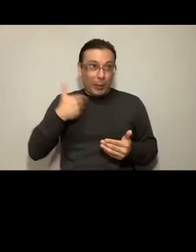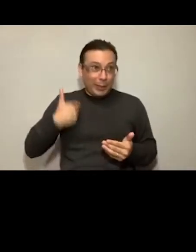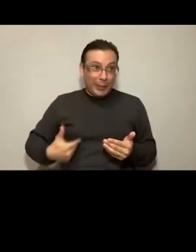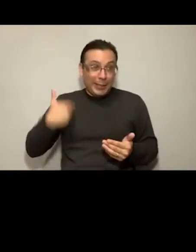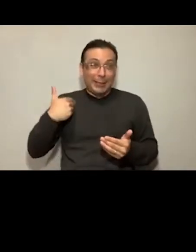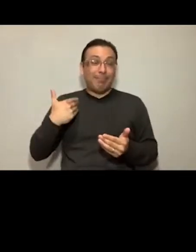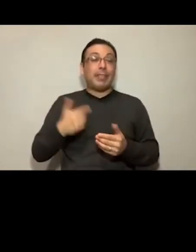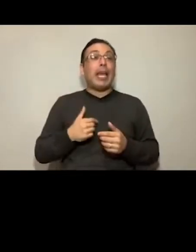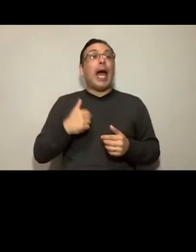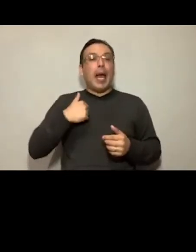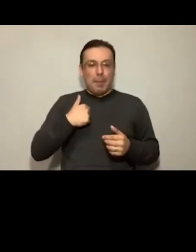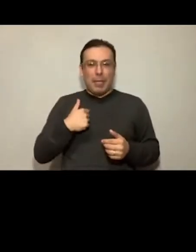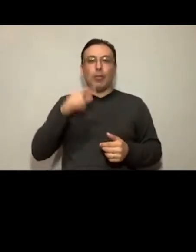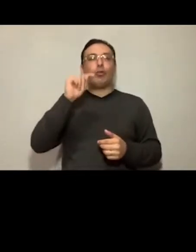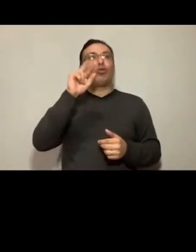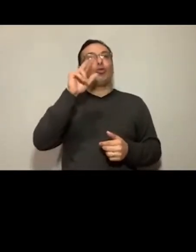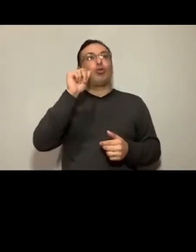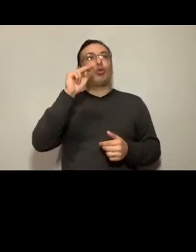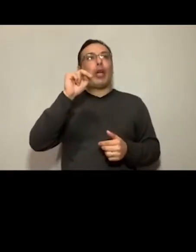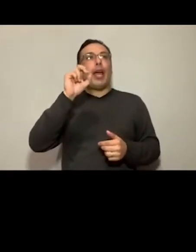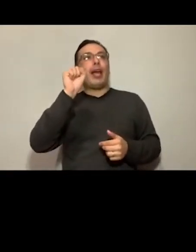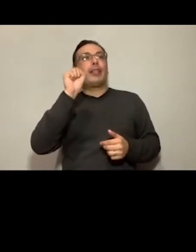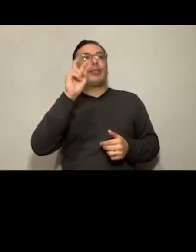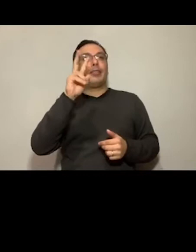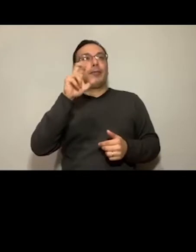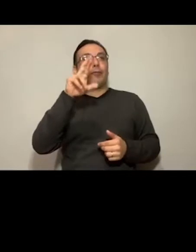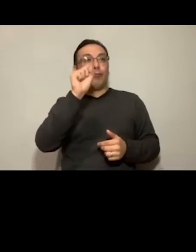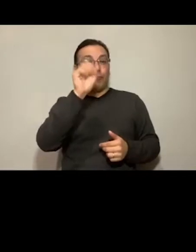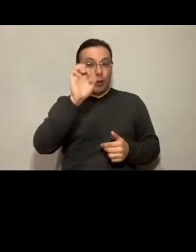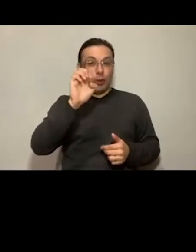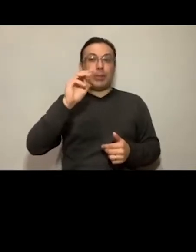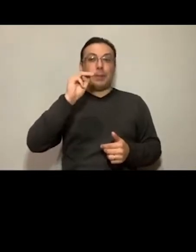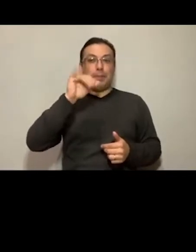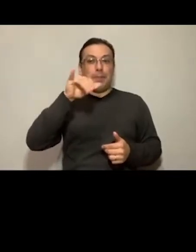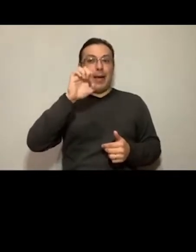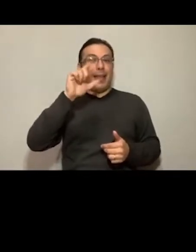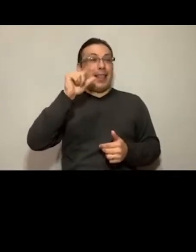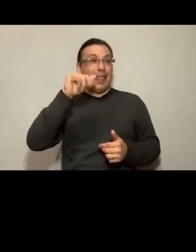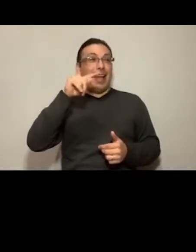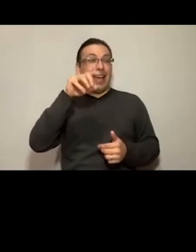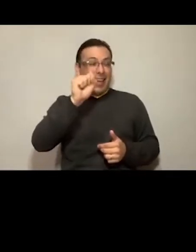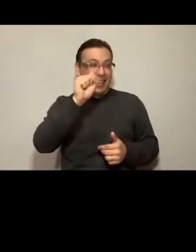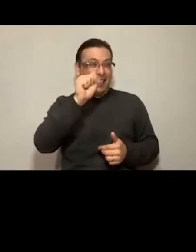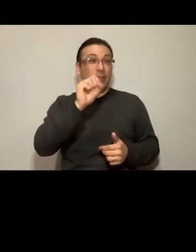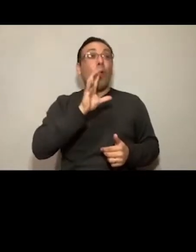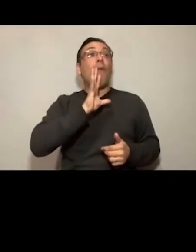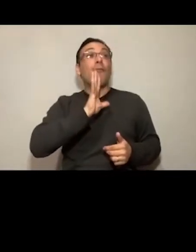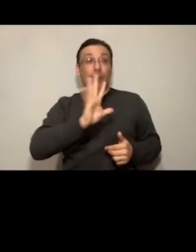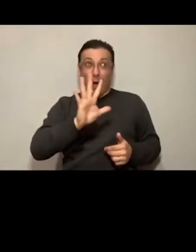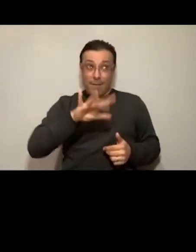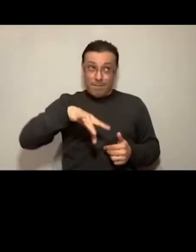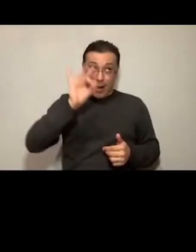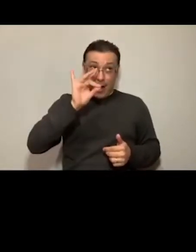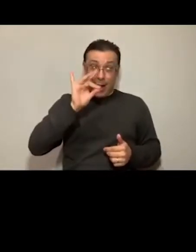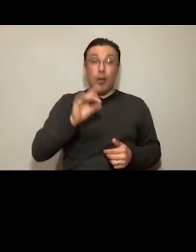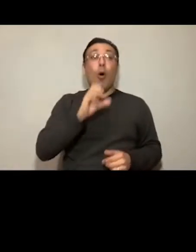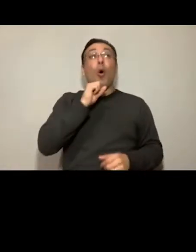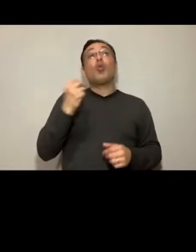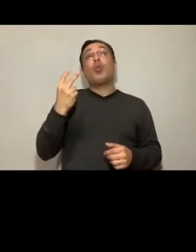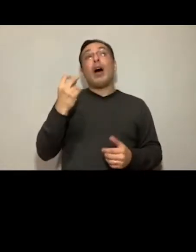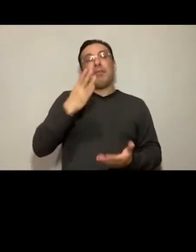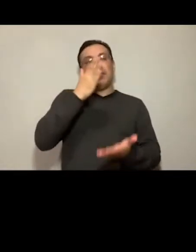I also have transverse myelitis. I was diagnosed at the age of 5 and completely stopped walking when I was 12 years old.